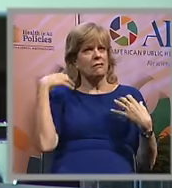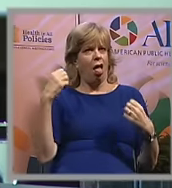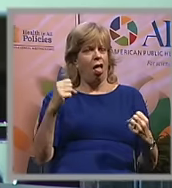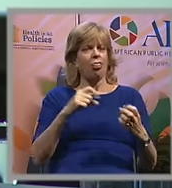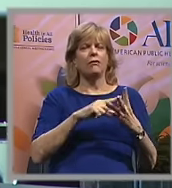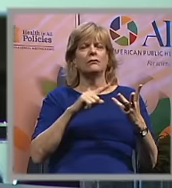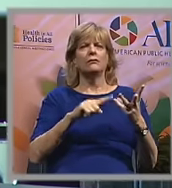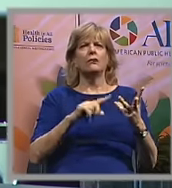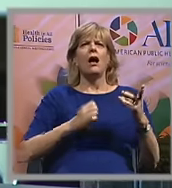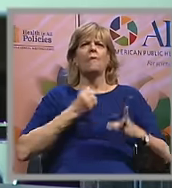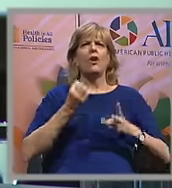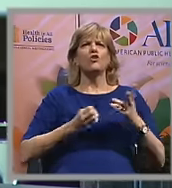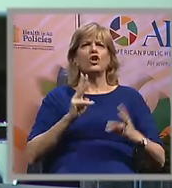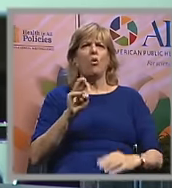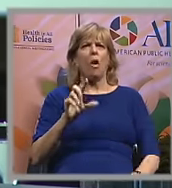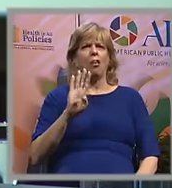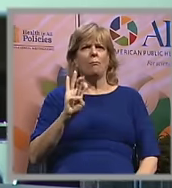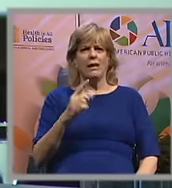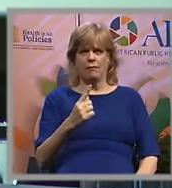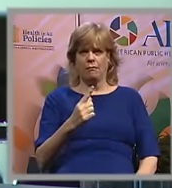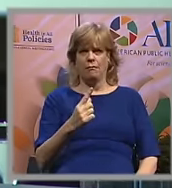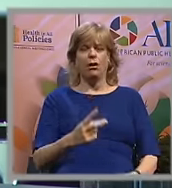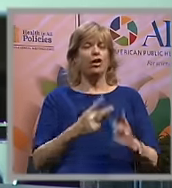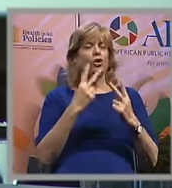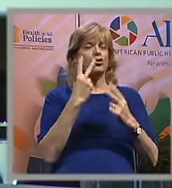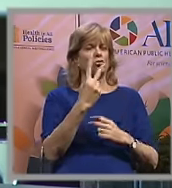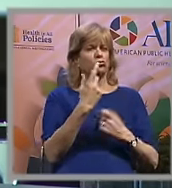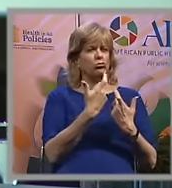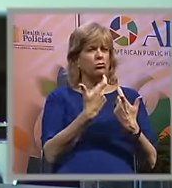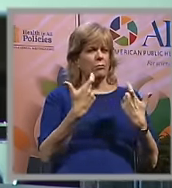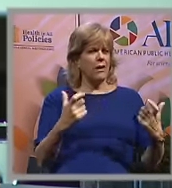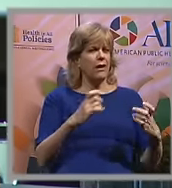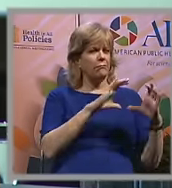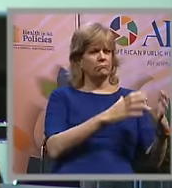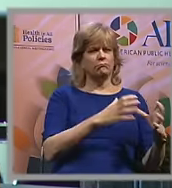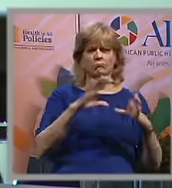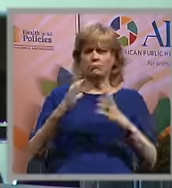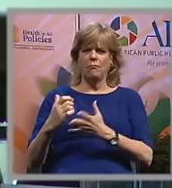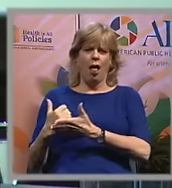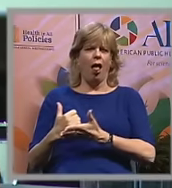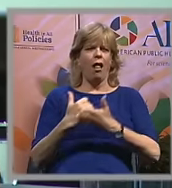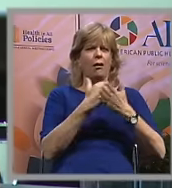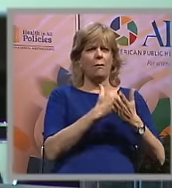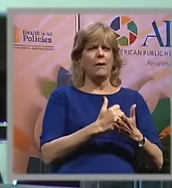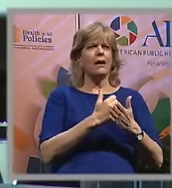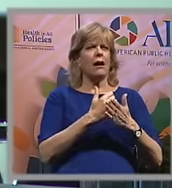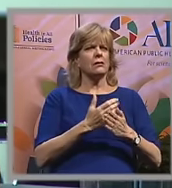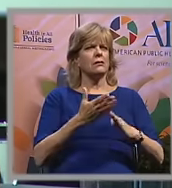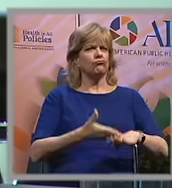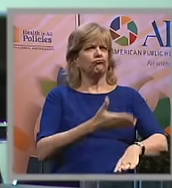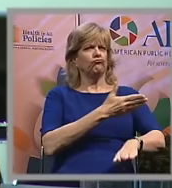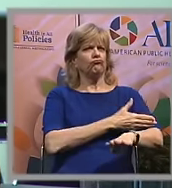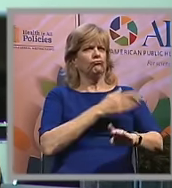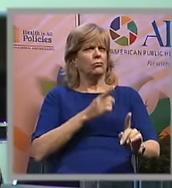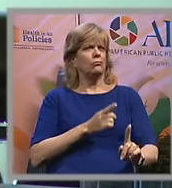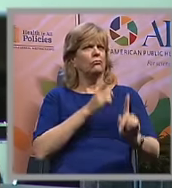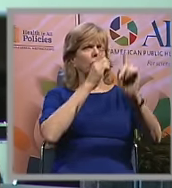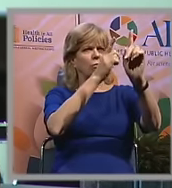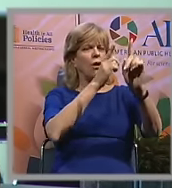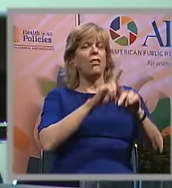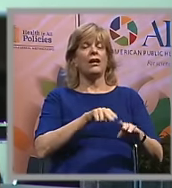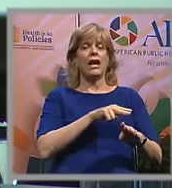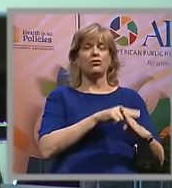well-being. But two big forces that are helping us move toward that goal of a culture of prevention and health equity are the